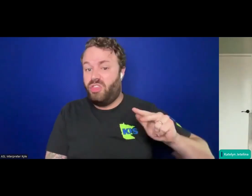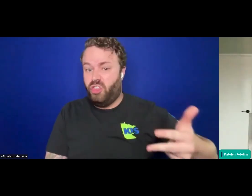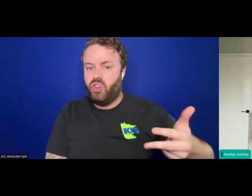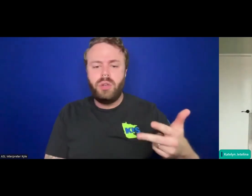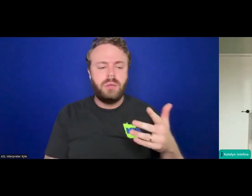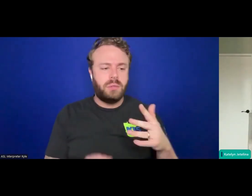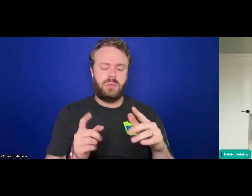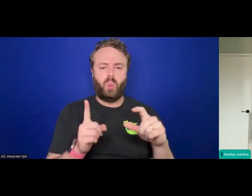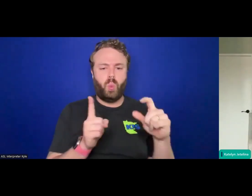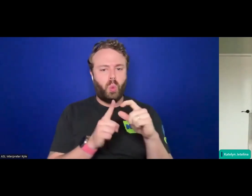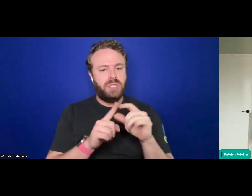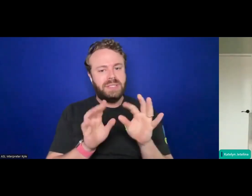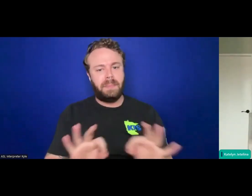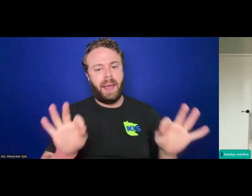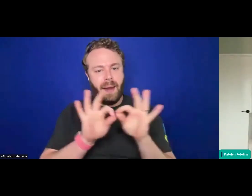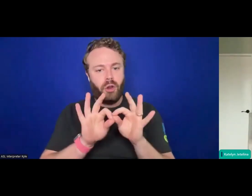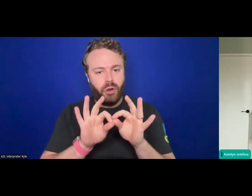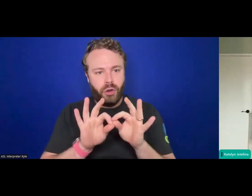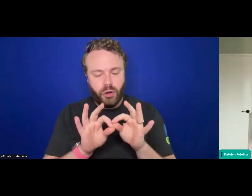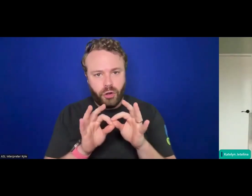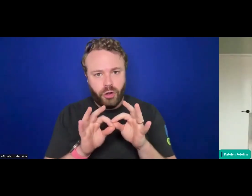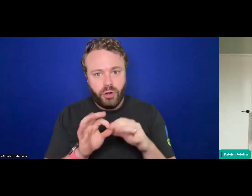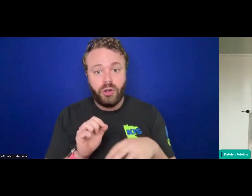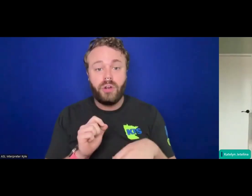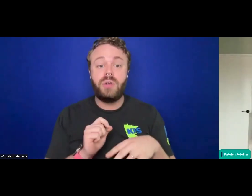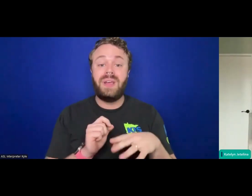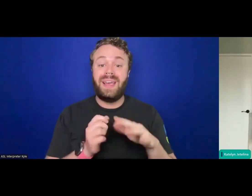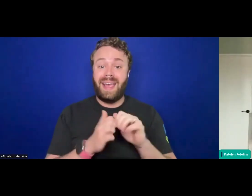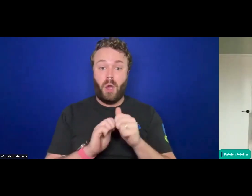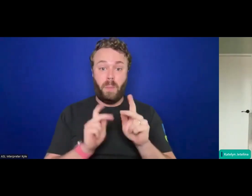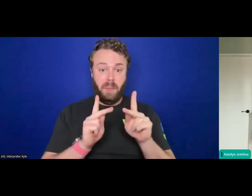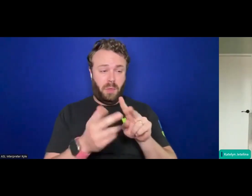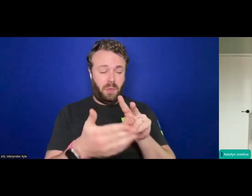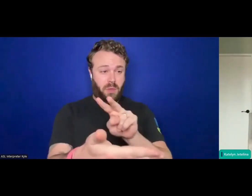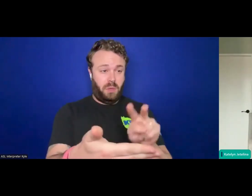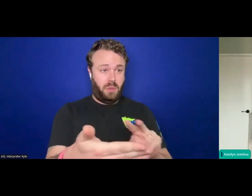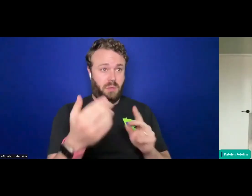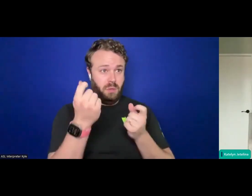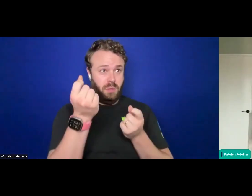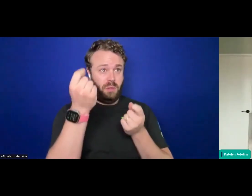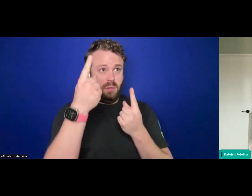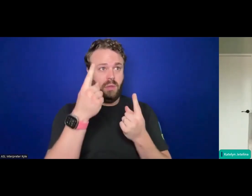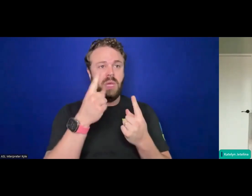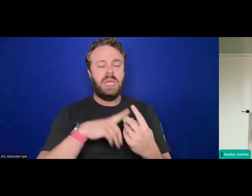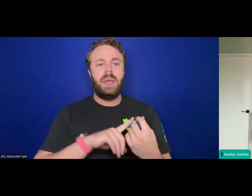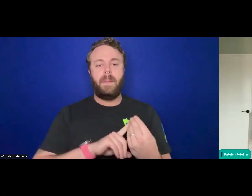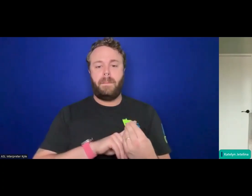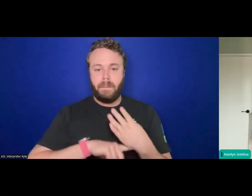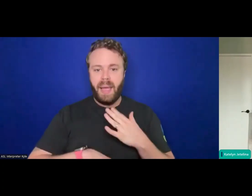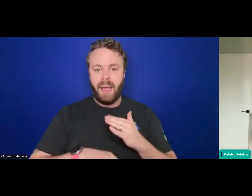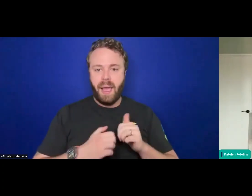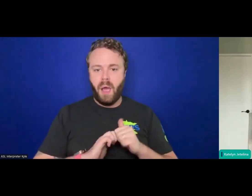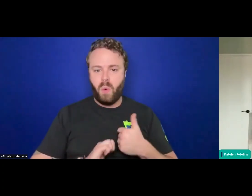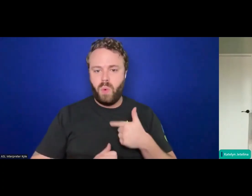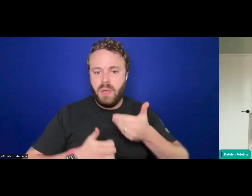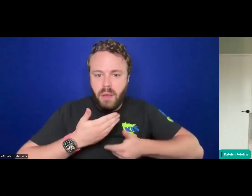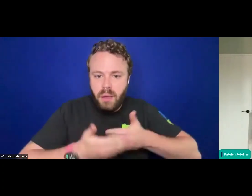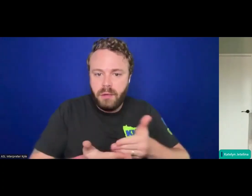considered, what is acceptable to them, and what is even inevitable to them. So recognize and